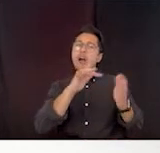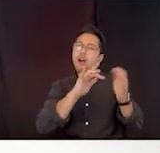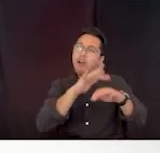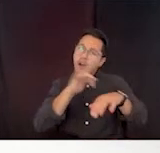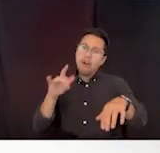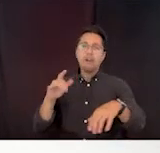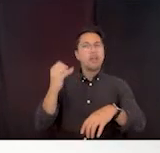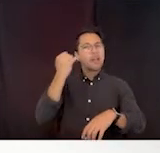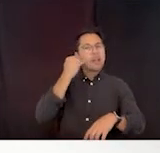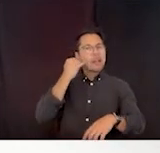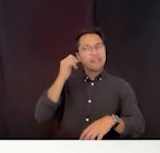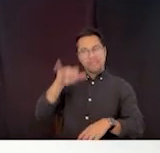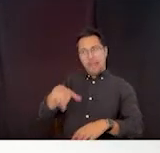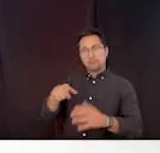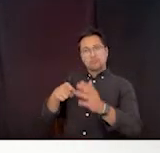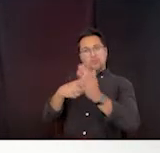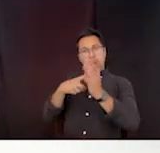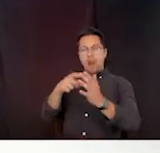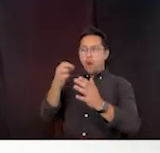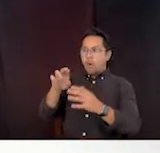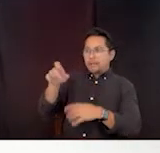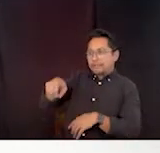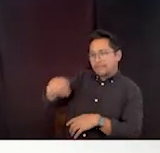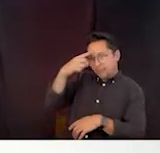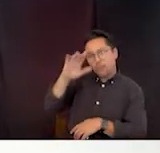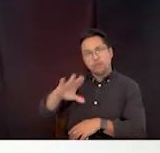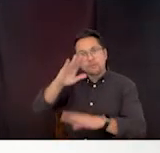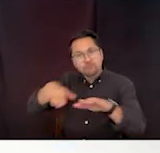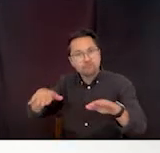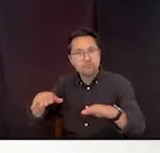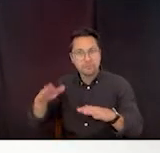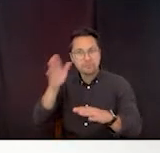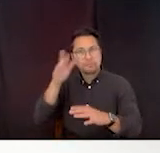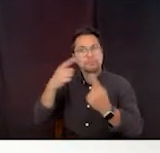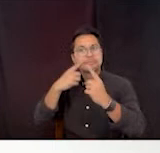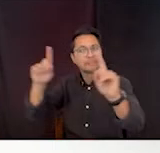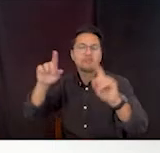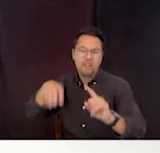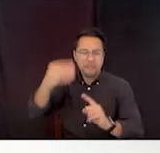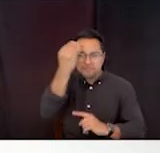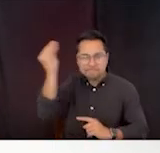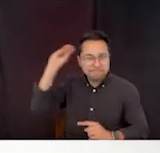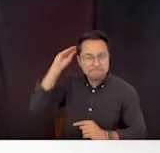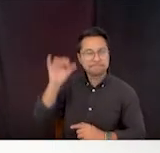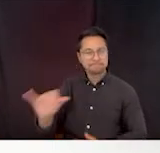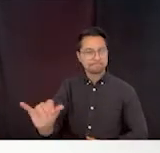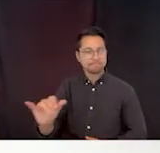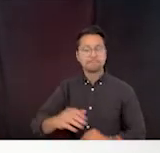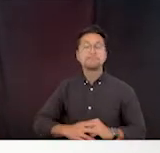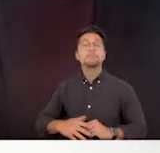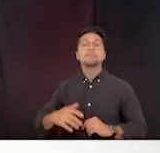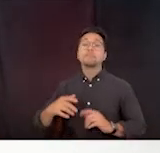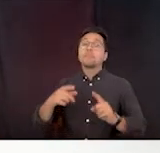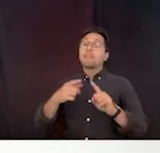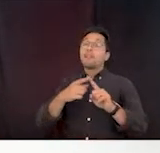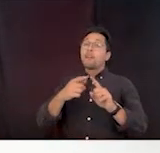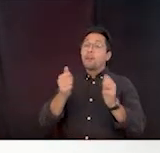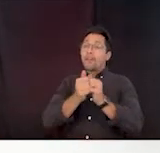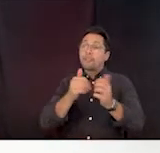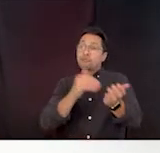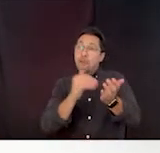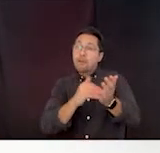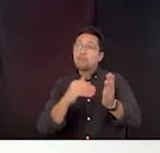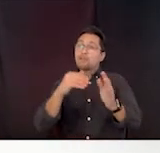that's what's going to make your child the most successful. So it's just something to keep in mind. And I just want to kind of put it from the provider perspective, from